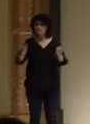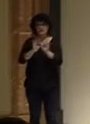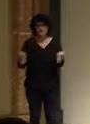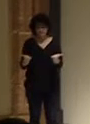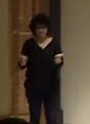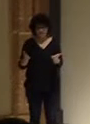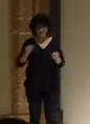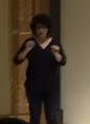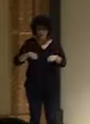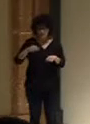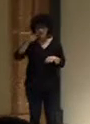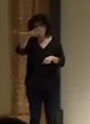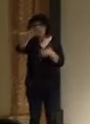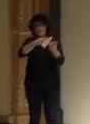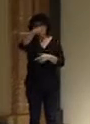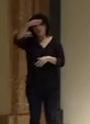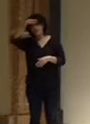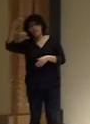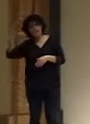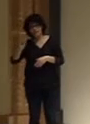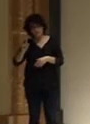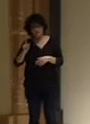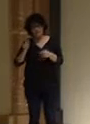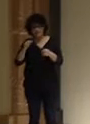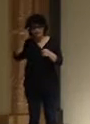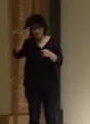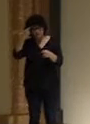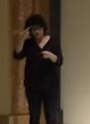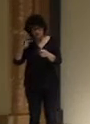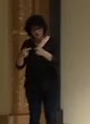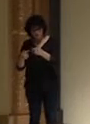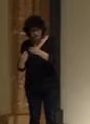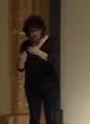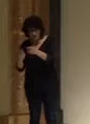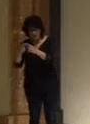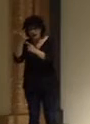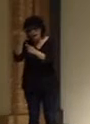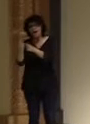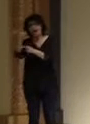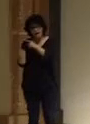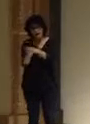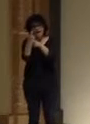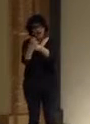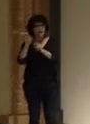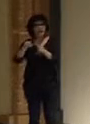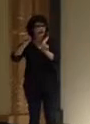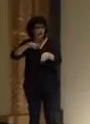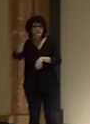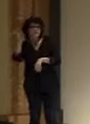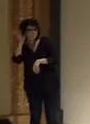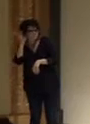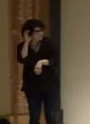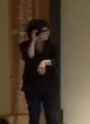that it's not as much about preaching as it should be about listening. So in Porto,